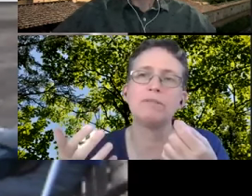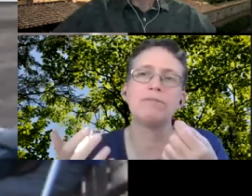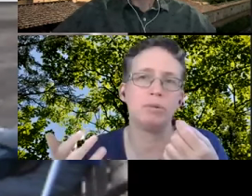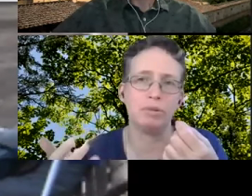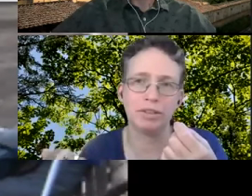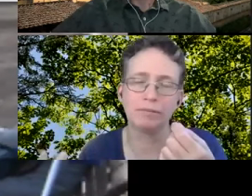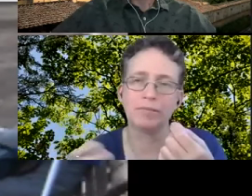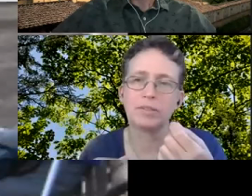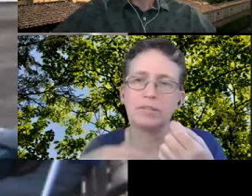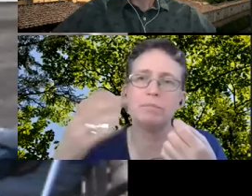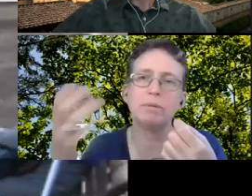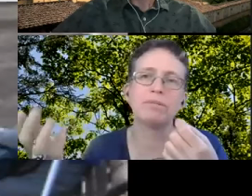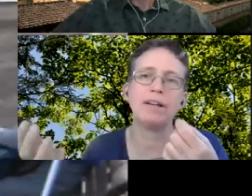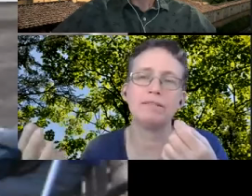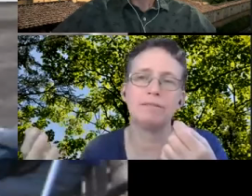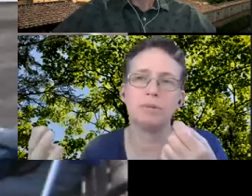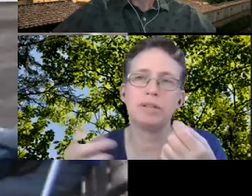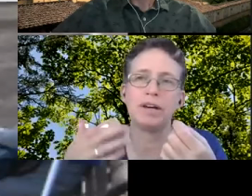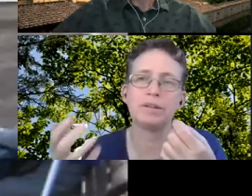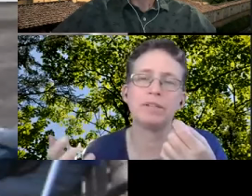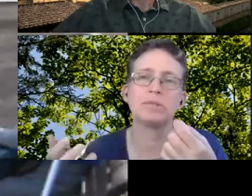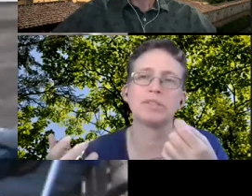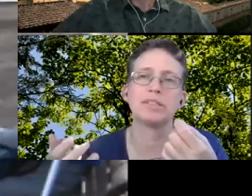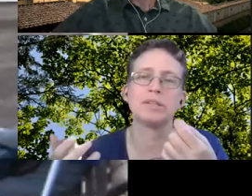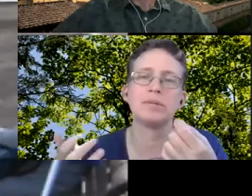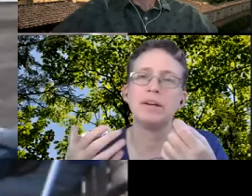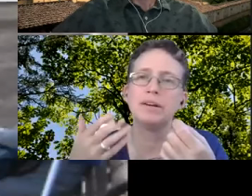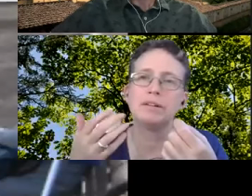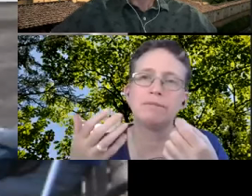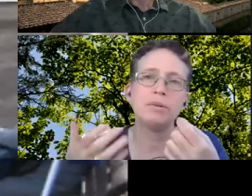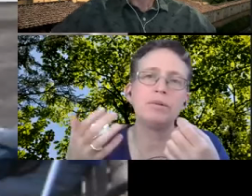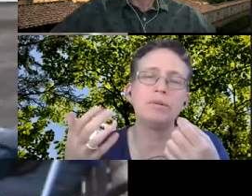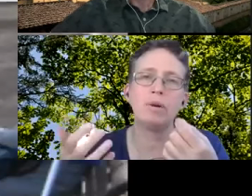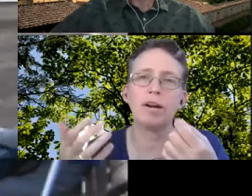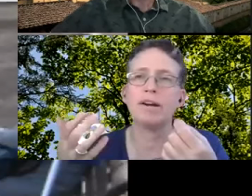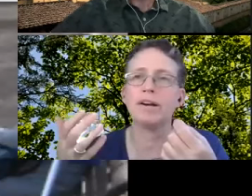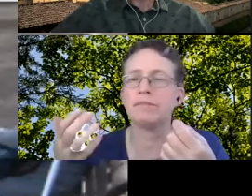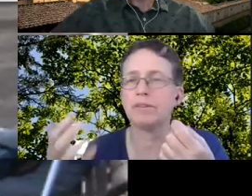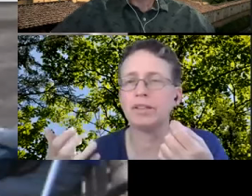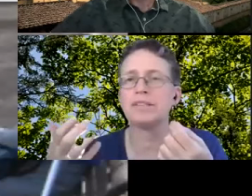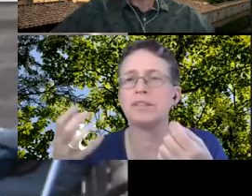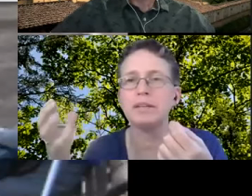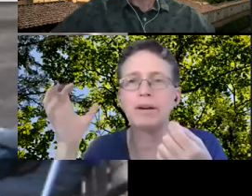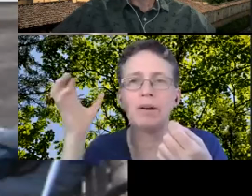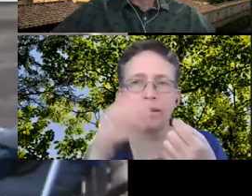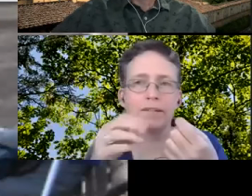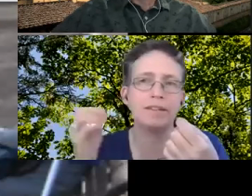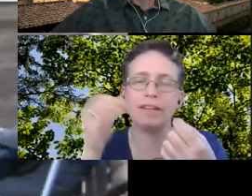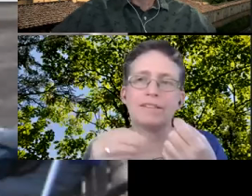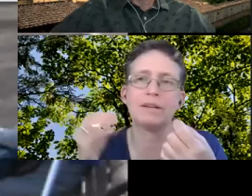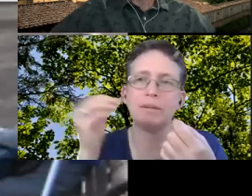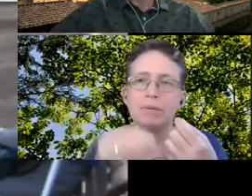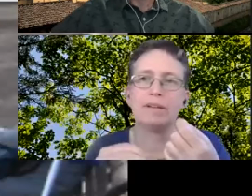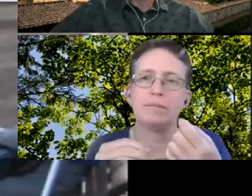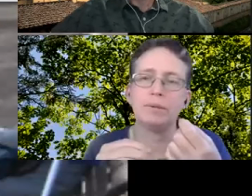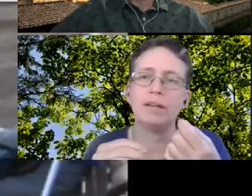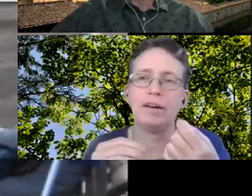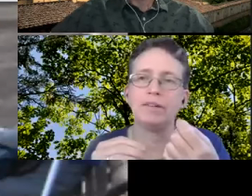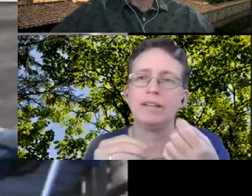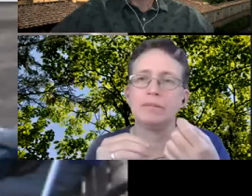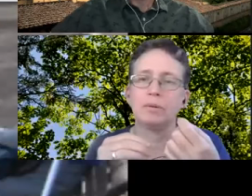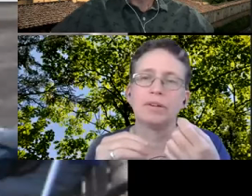human food, sort of human provided food and other resources. So food, water, fertilizer, think about all of the things that we